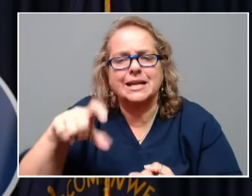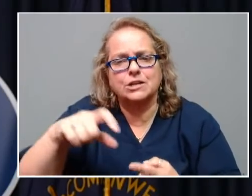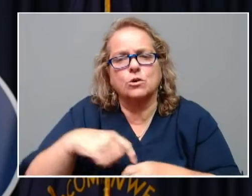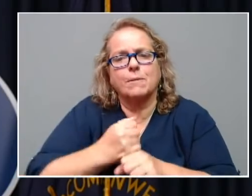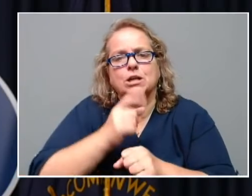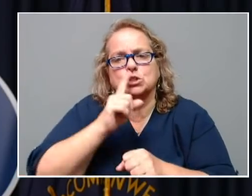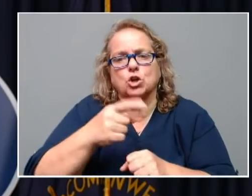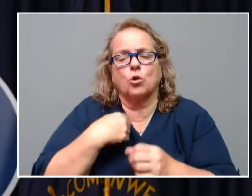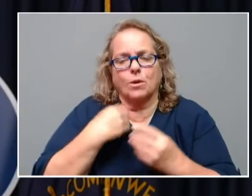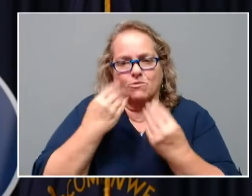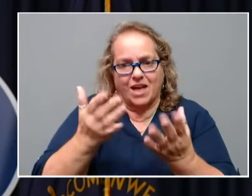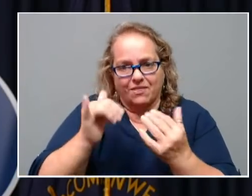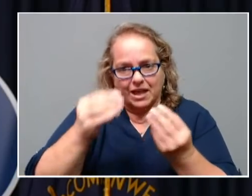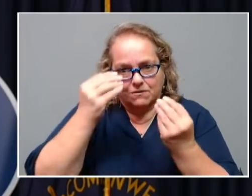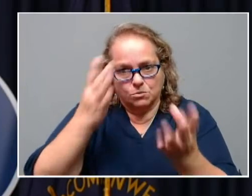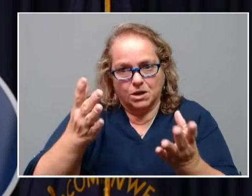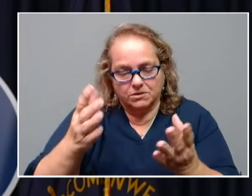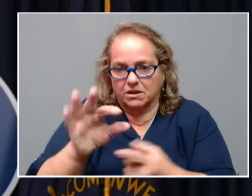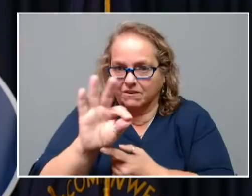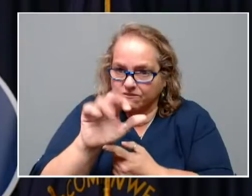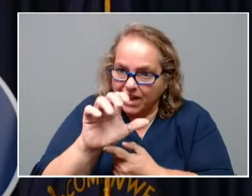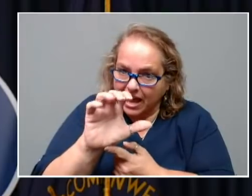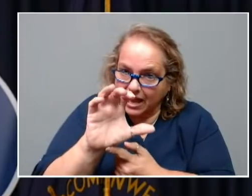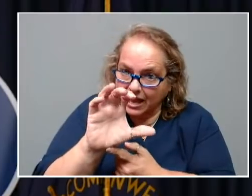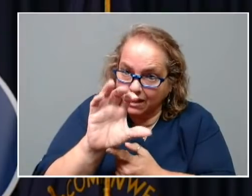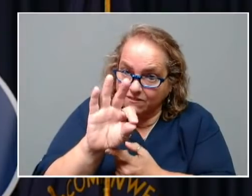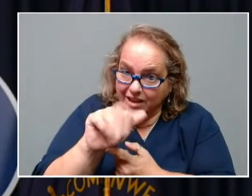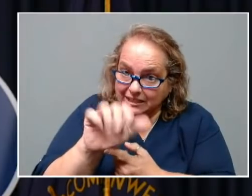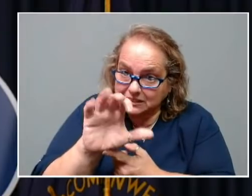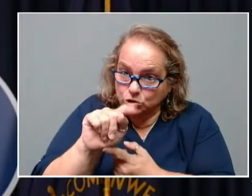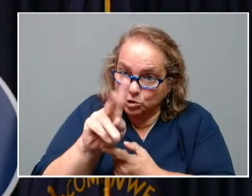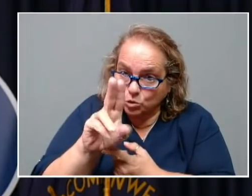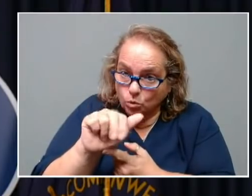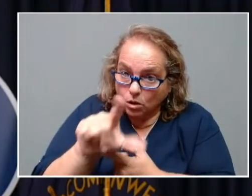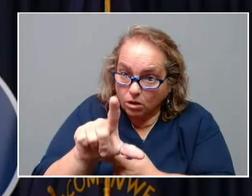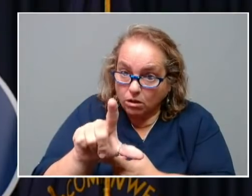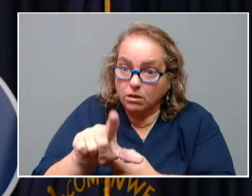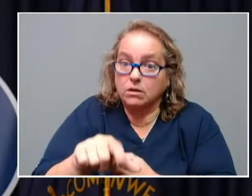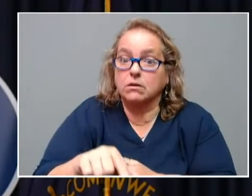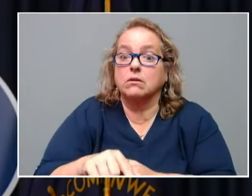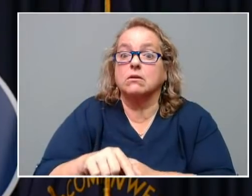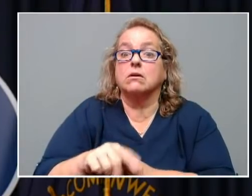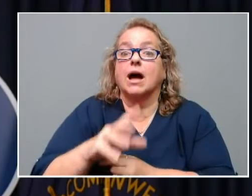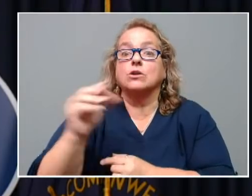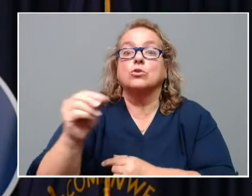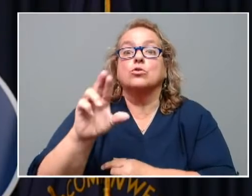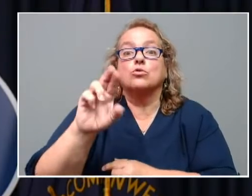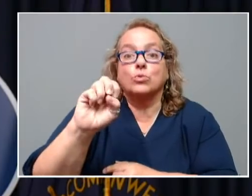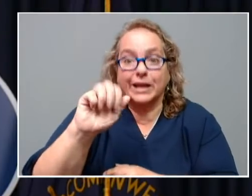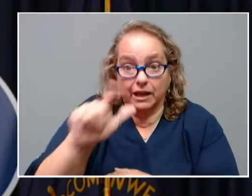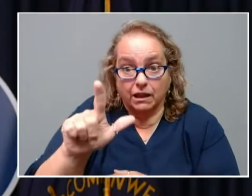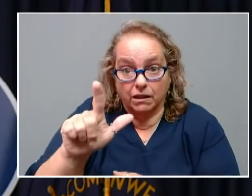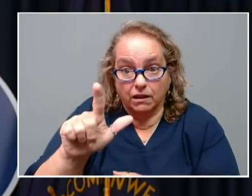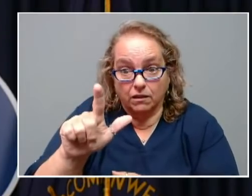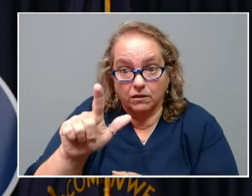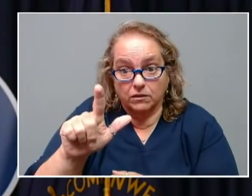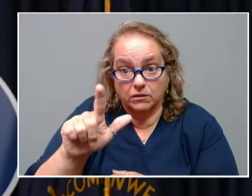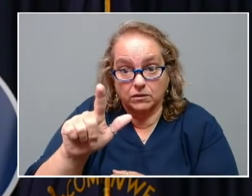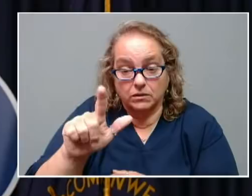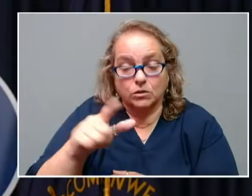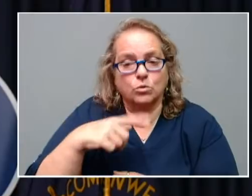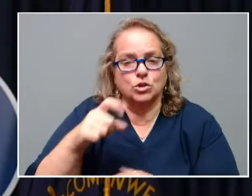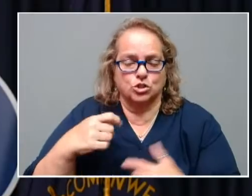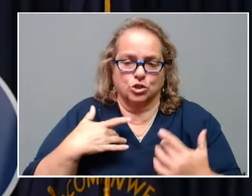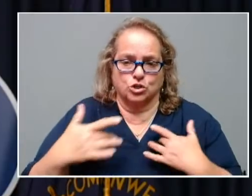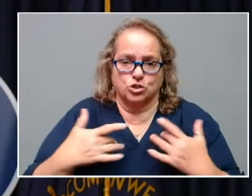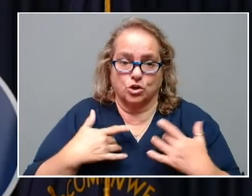very factual, very real, because it ought to be concerning about not only can the current Delta variant